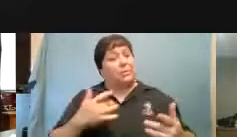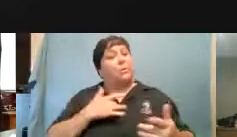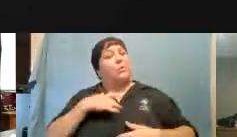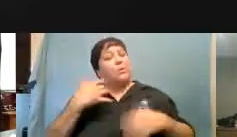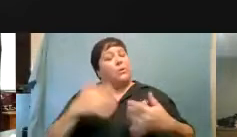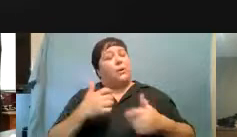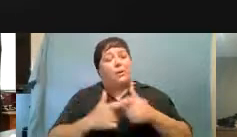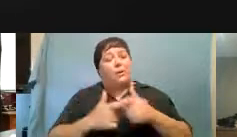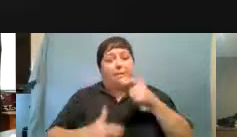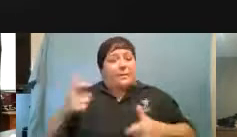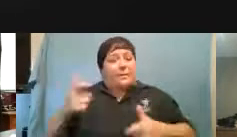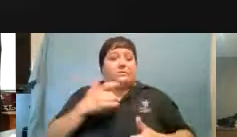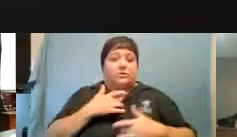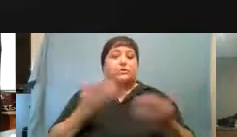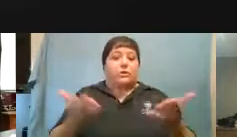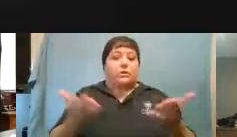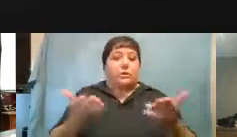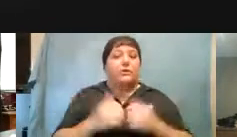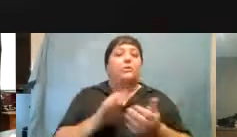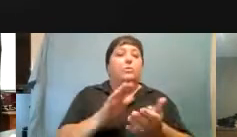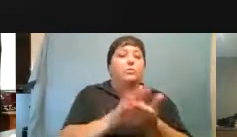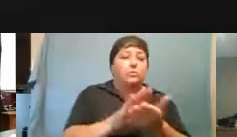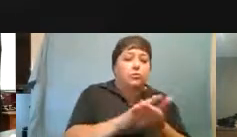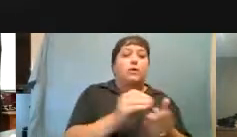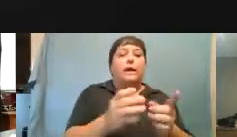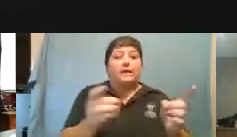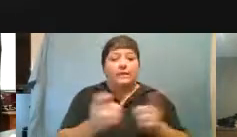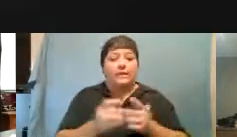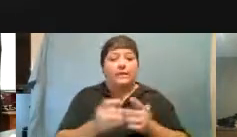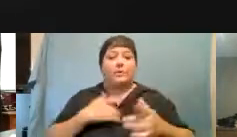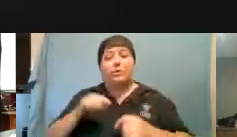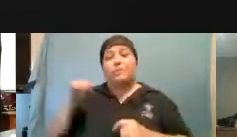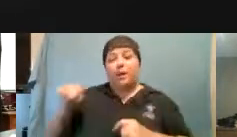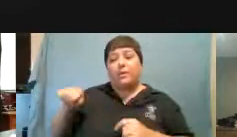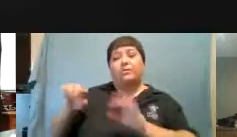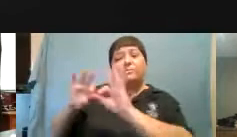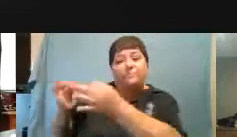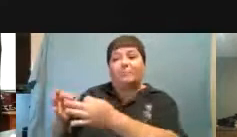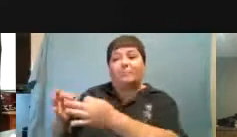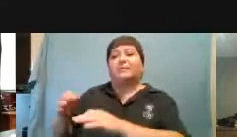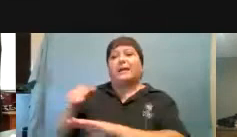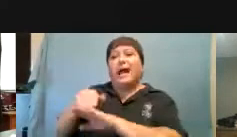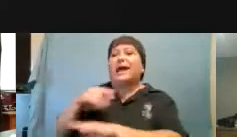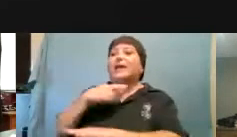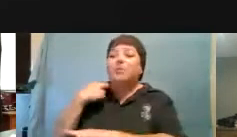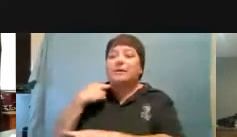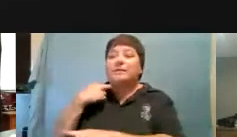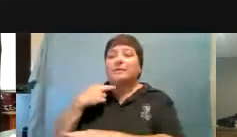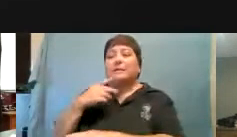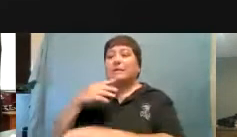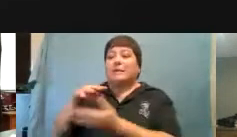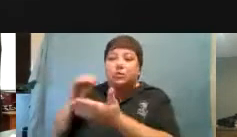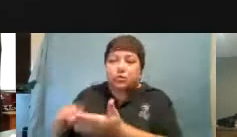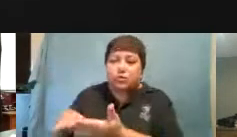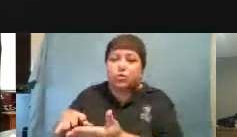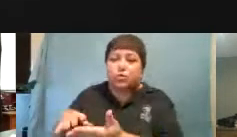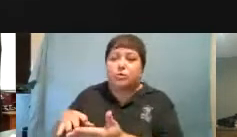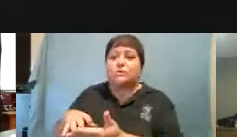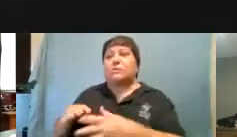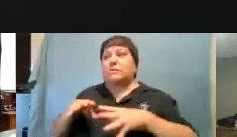biggest concern at the agency, and again within our schools and districts, is we know that kids have to endure this trauma, and how